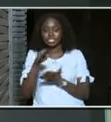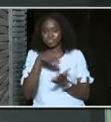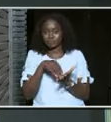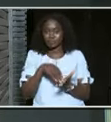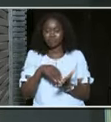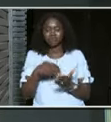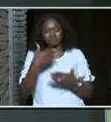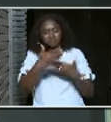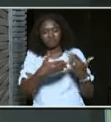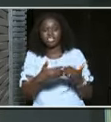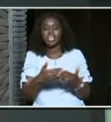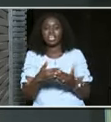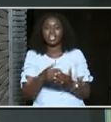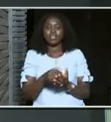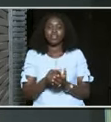And along the line in